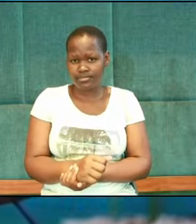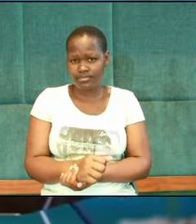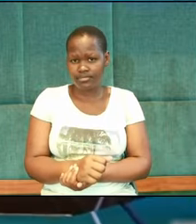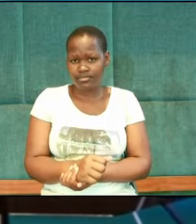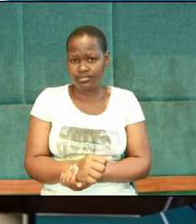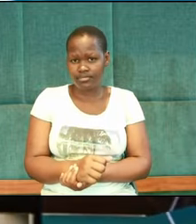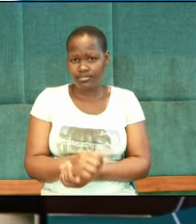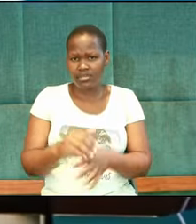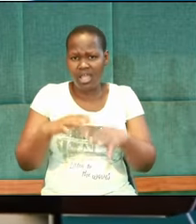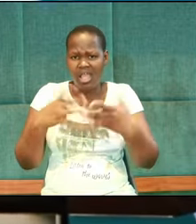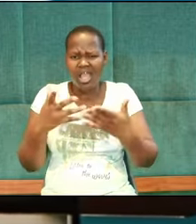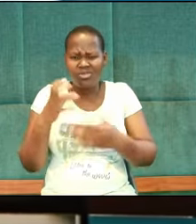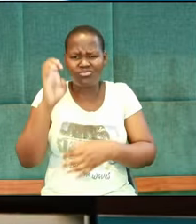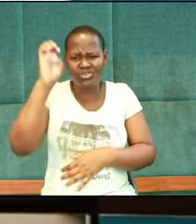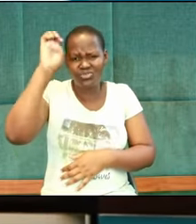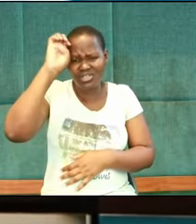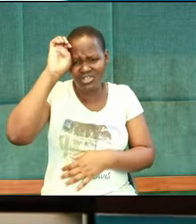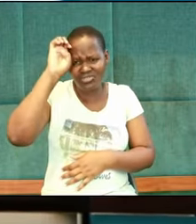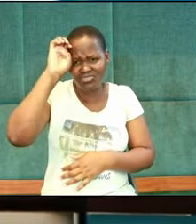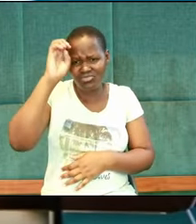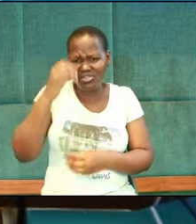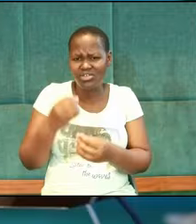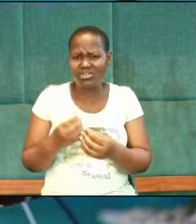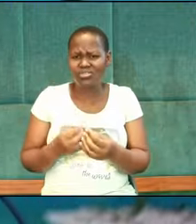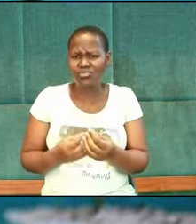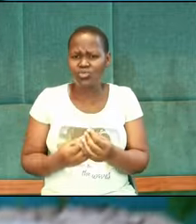How can an educated full-grown elder,